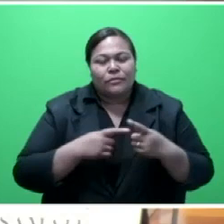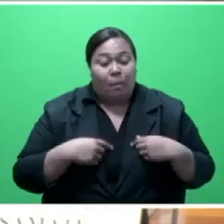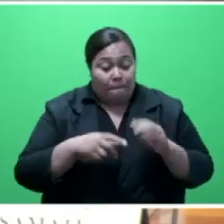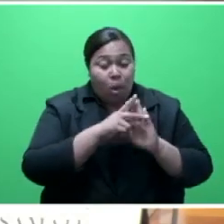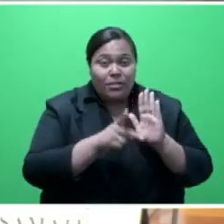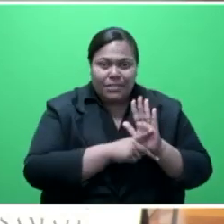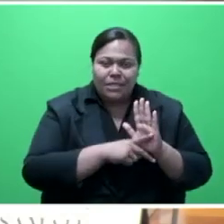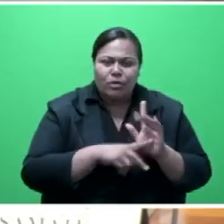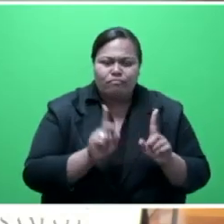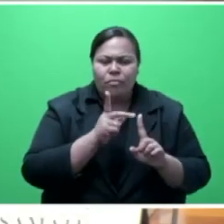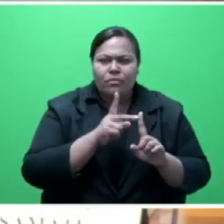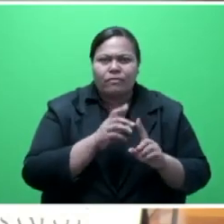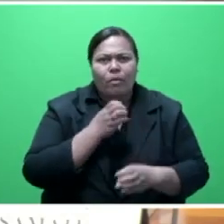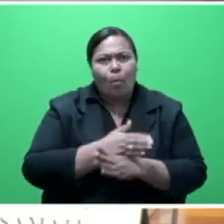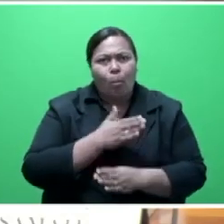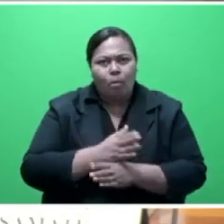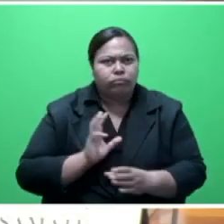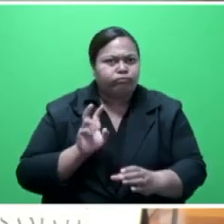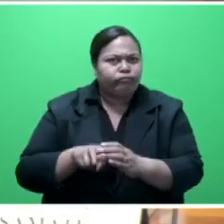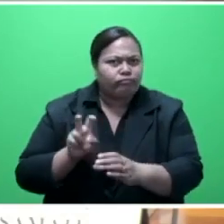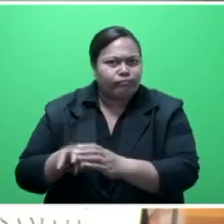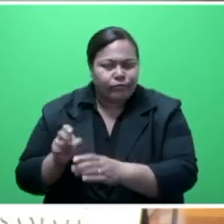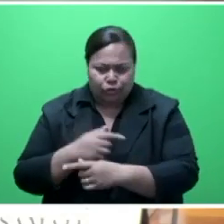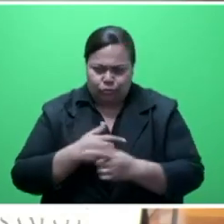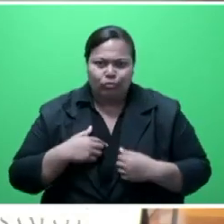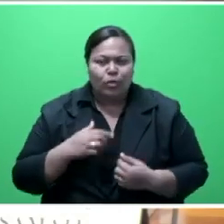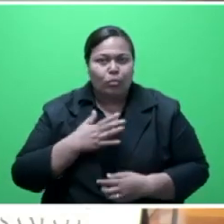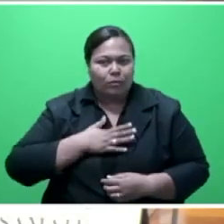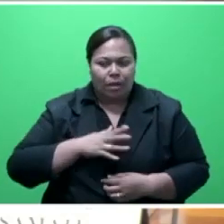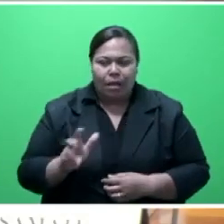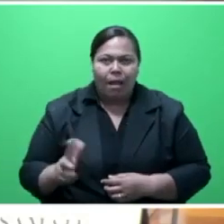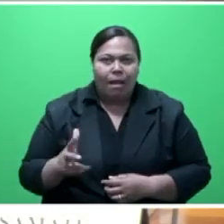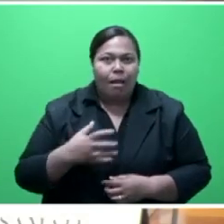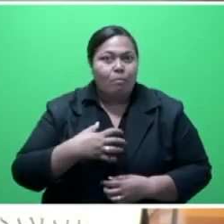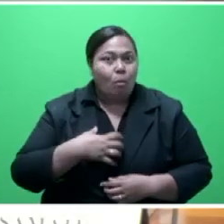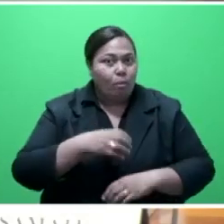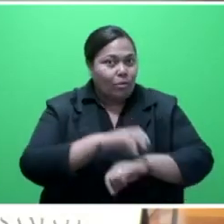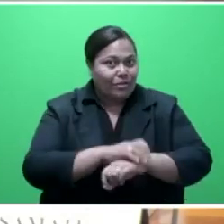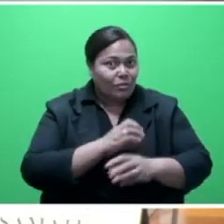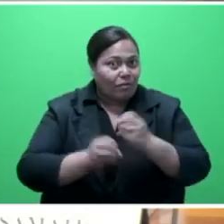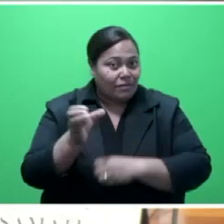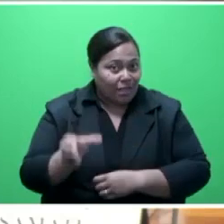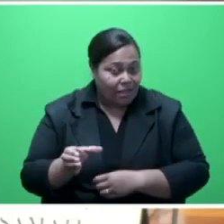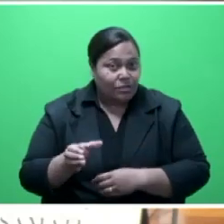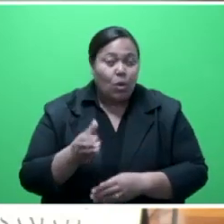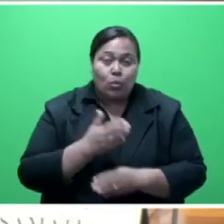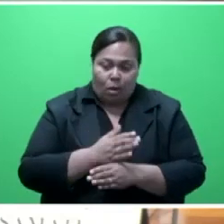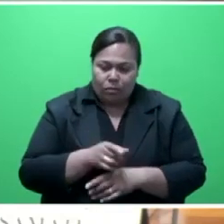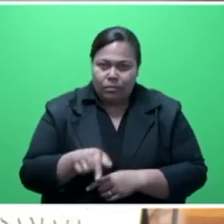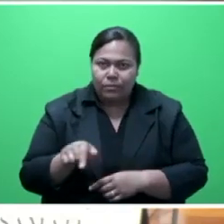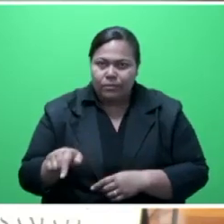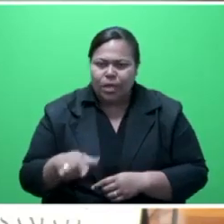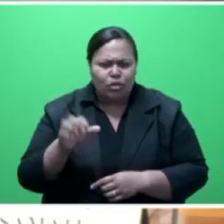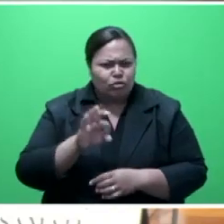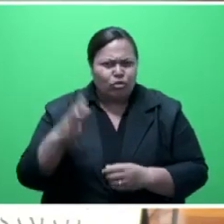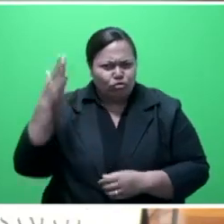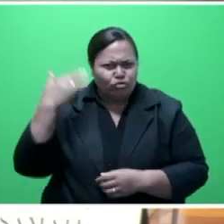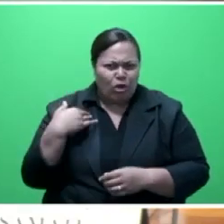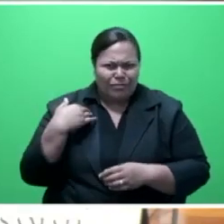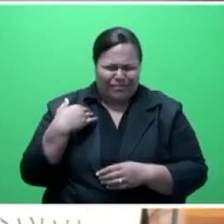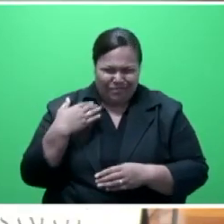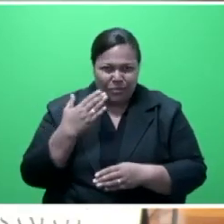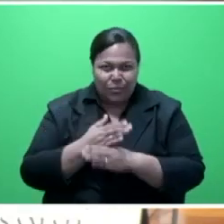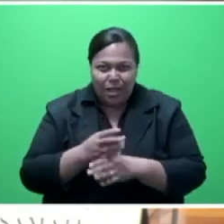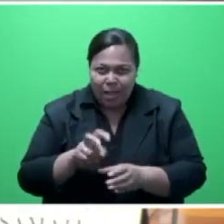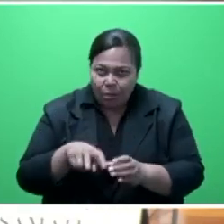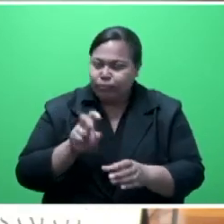employment. For example, we're choosing to hire more police officers and build more posts rather than fund short-term administrative projects, some of